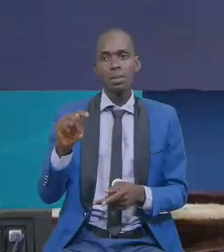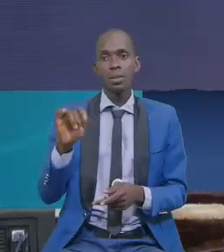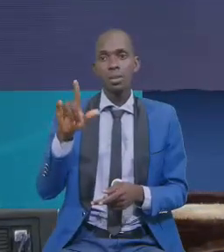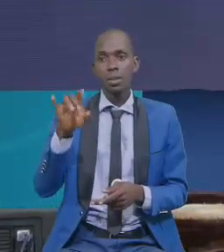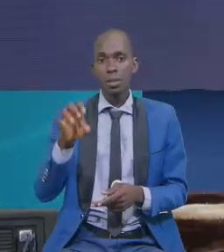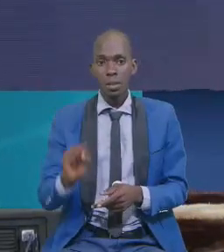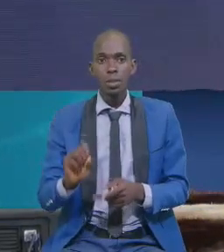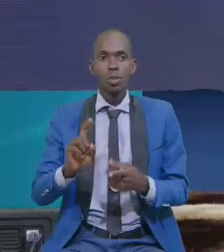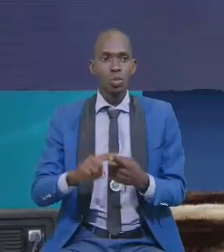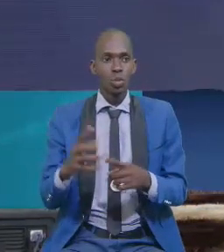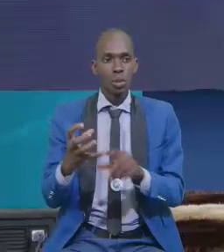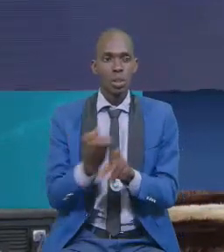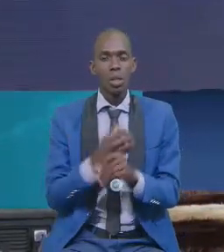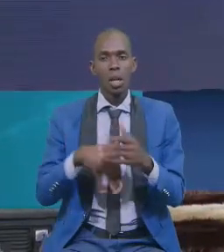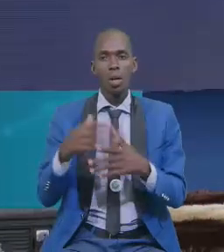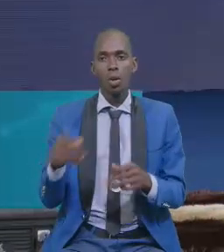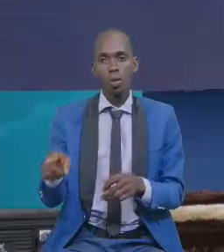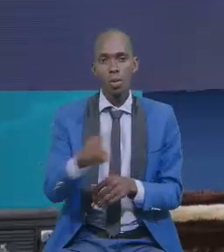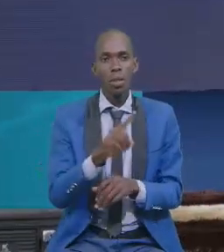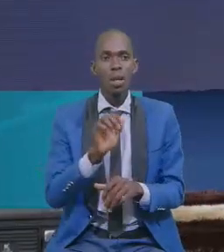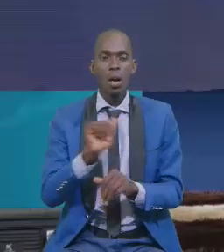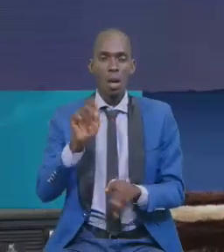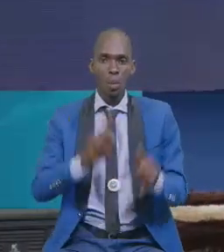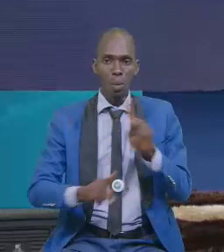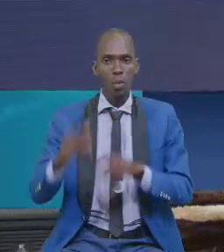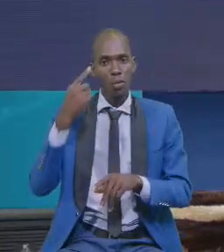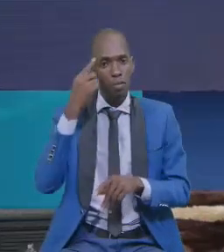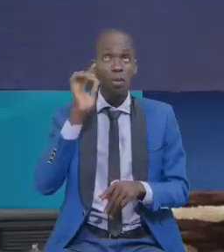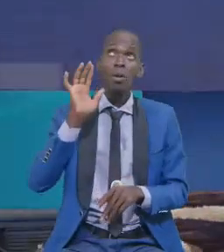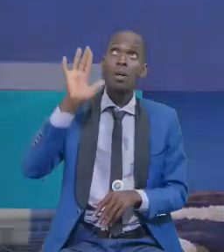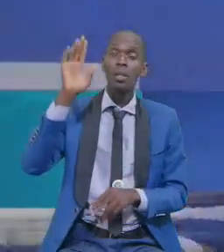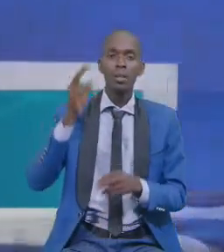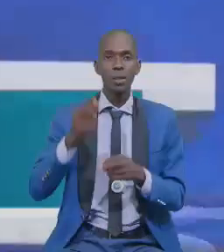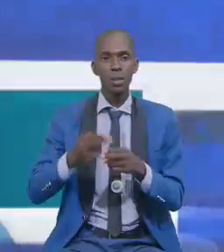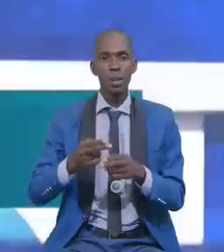of them a people for his name.